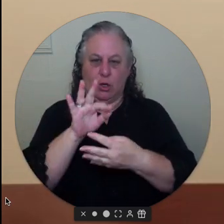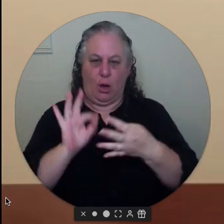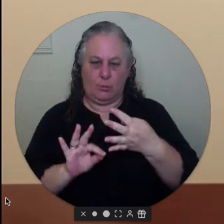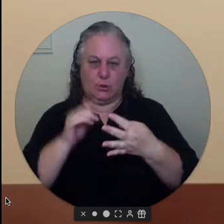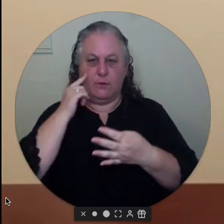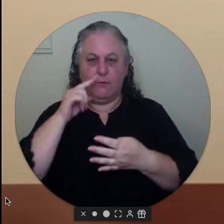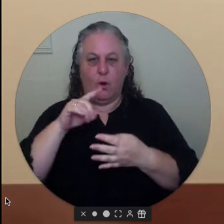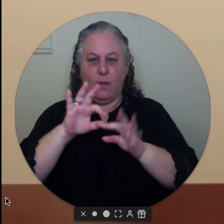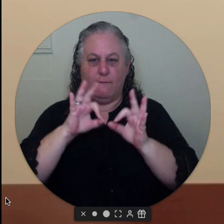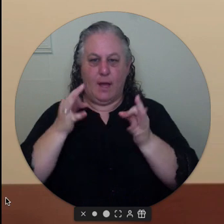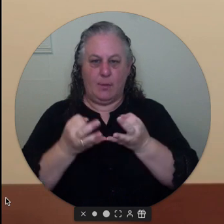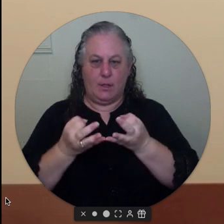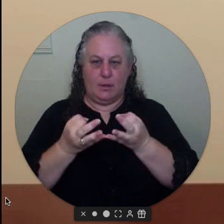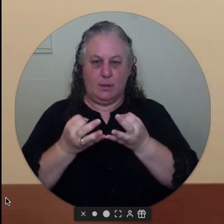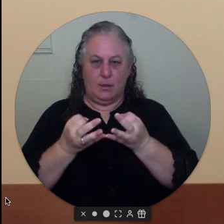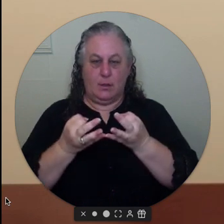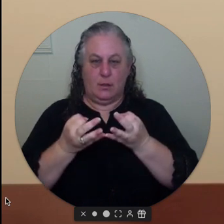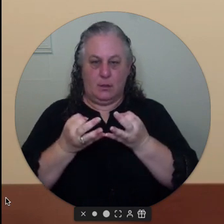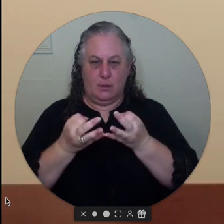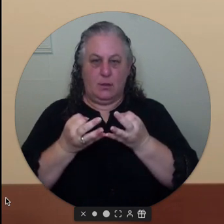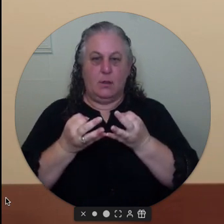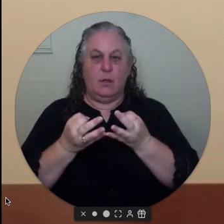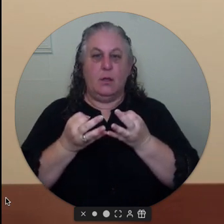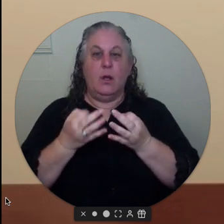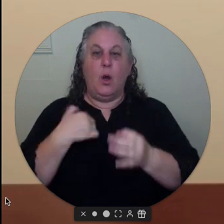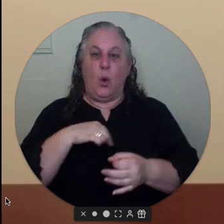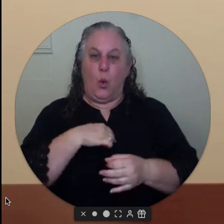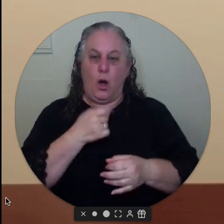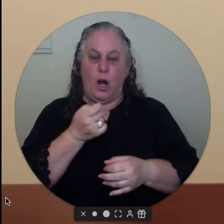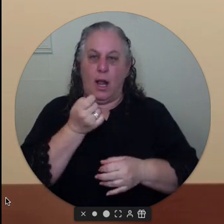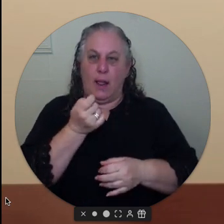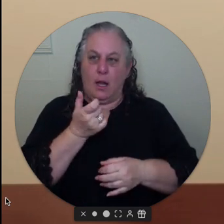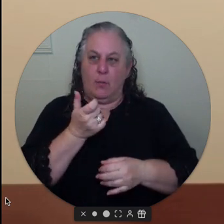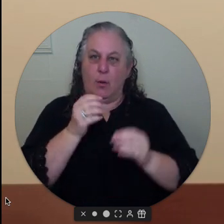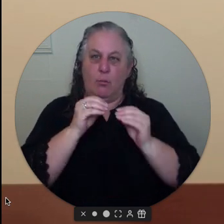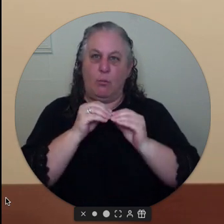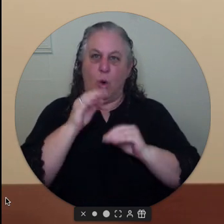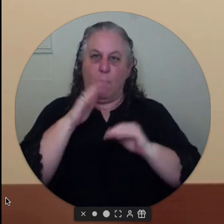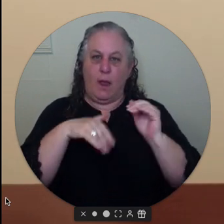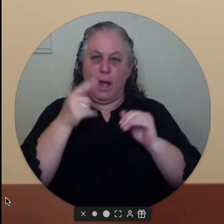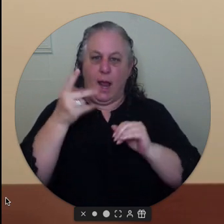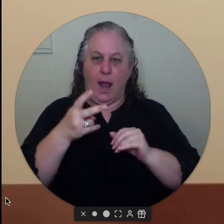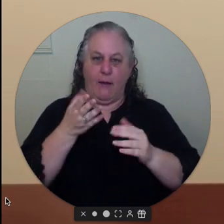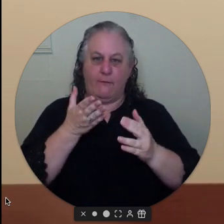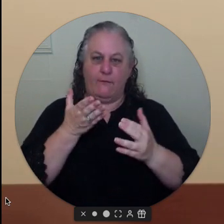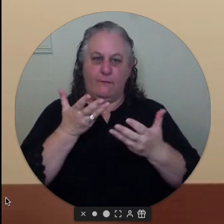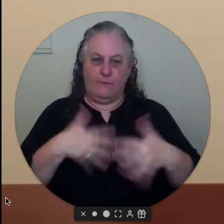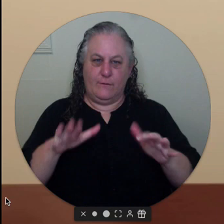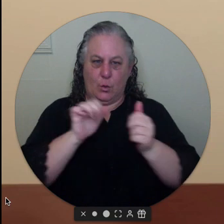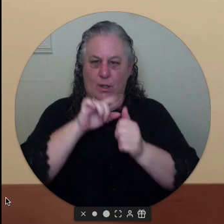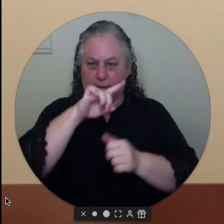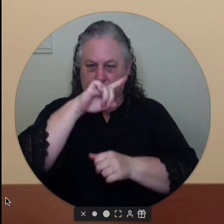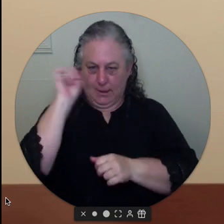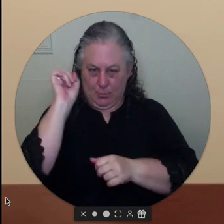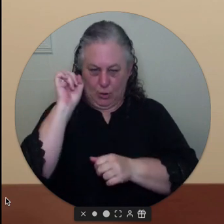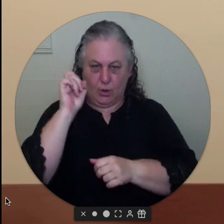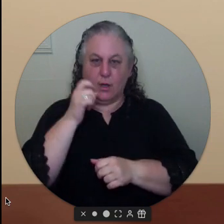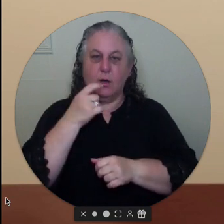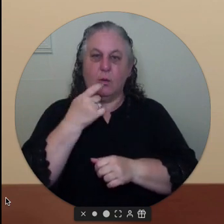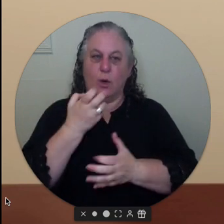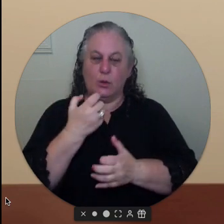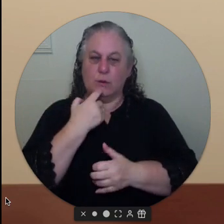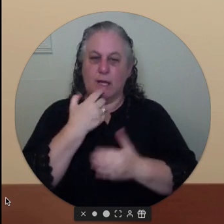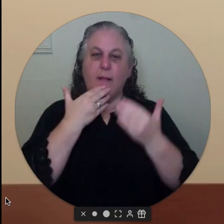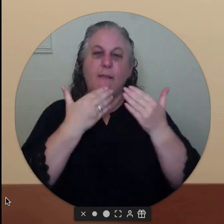families. That being said, we're a little over halfway through our summer. And I want to say thank you so much to